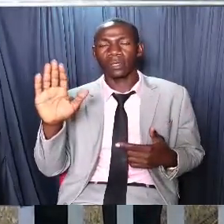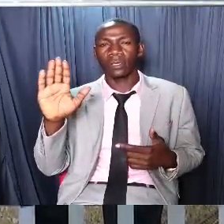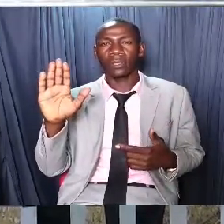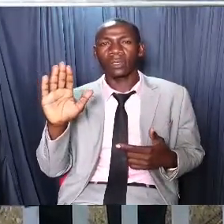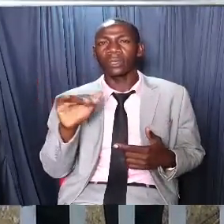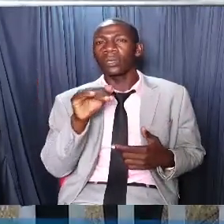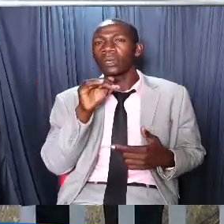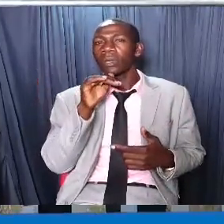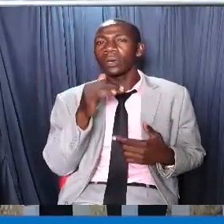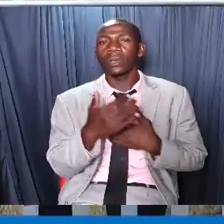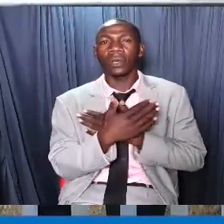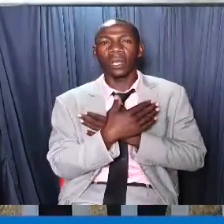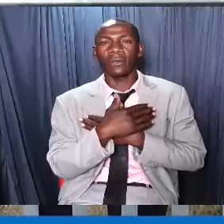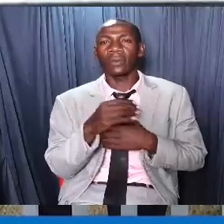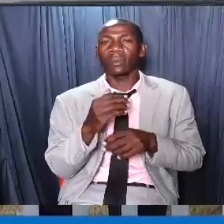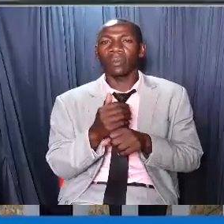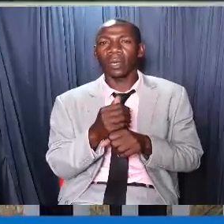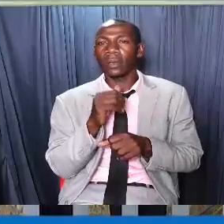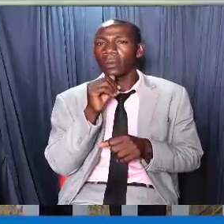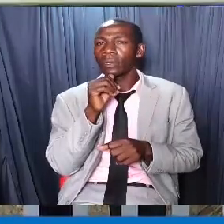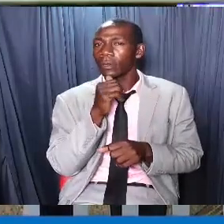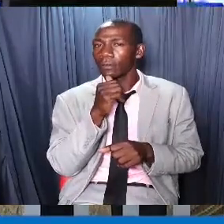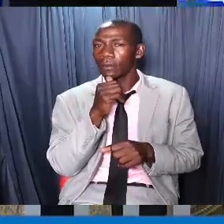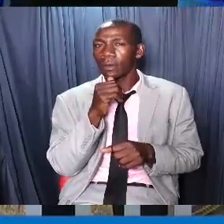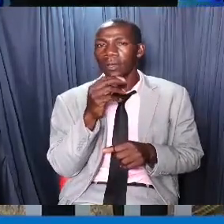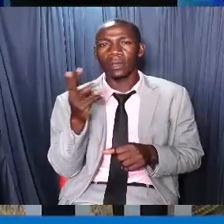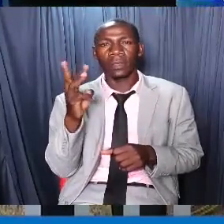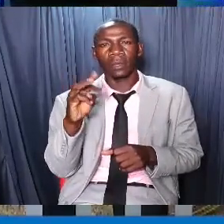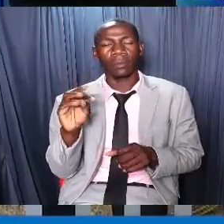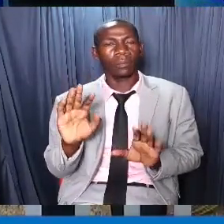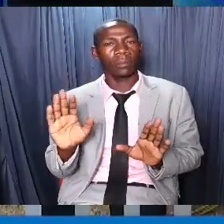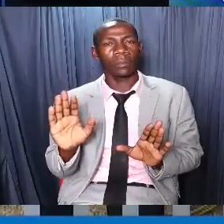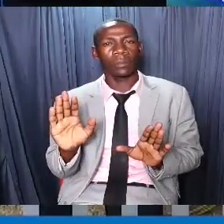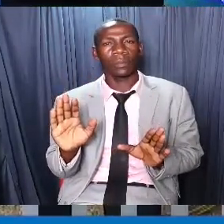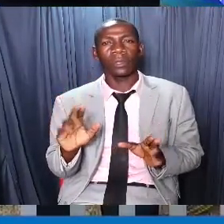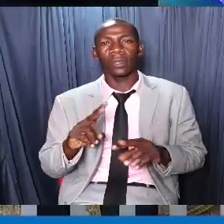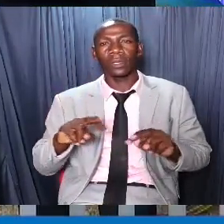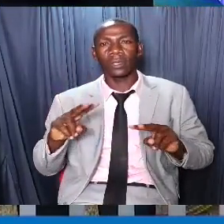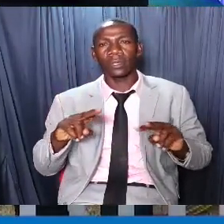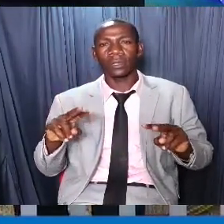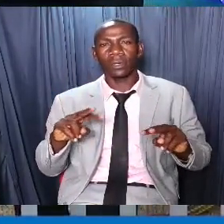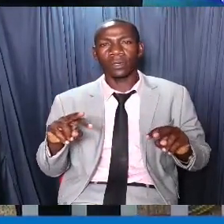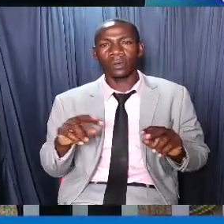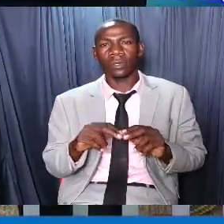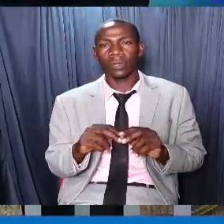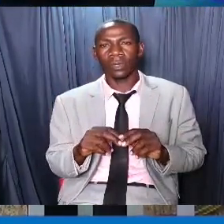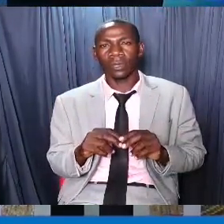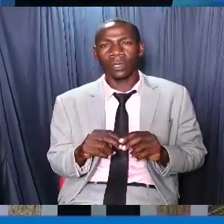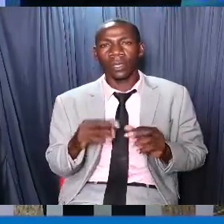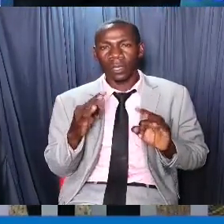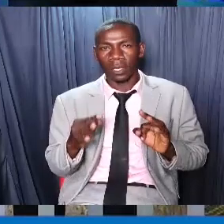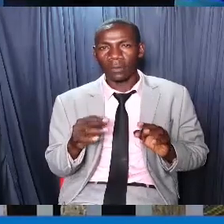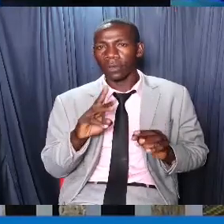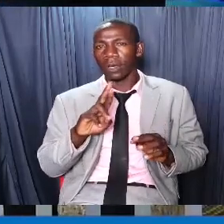heart, hapendi kuwatesha wanadamu, he doesn't love afflicting wala kuwahuzunisha, or even grieving them. Yeye anatafuta, he, hata kama